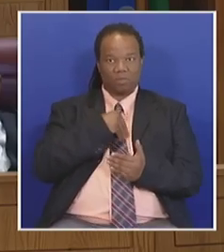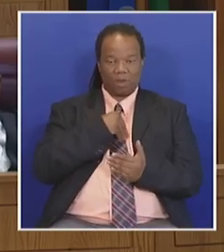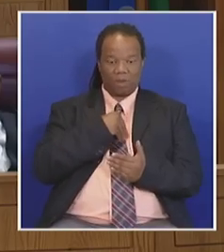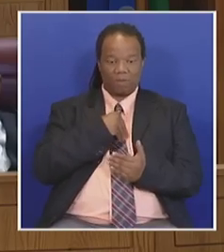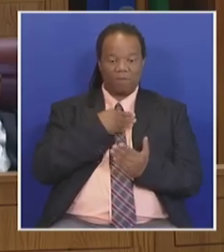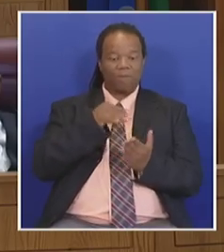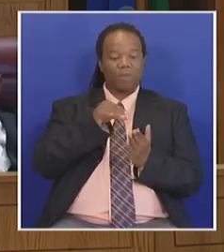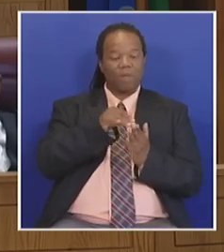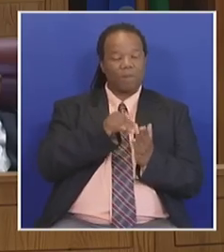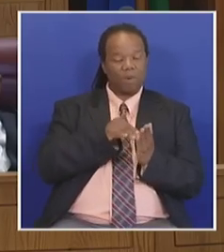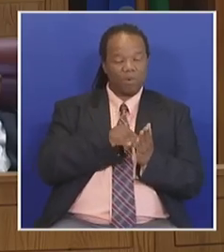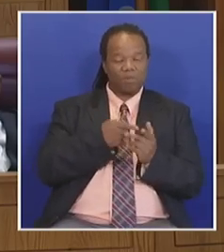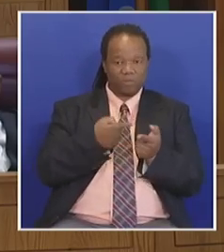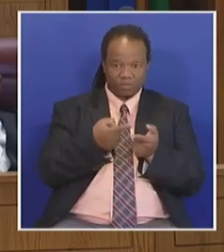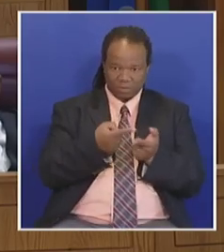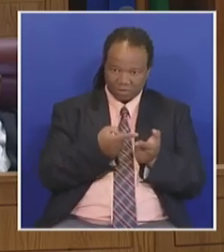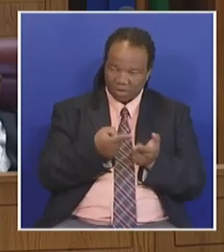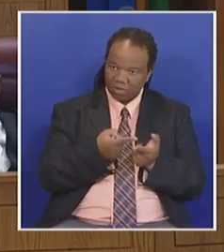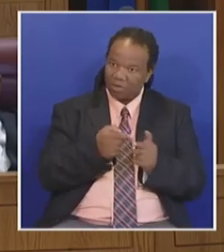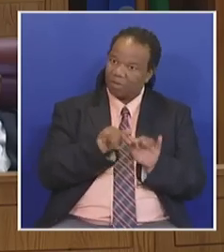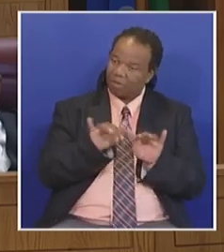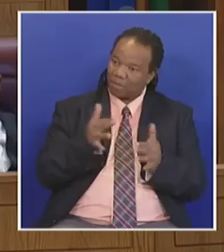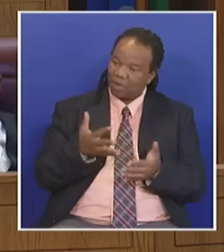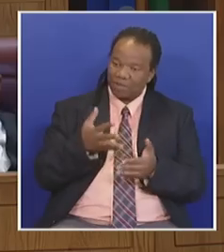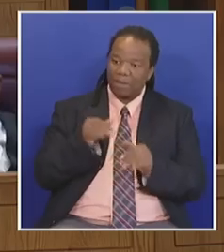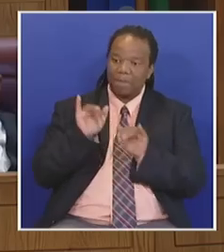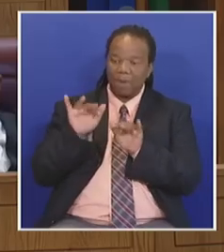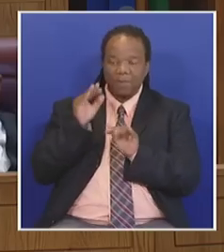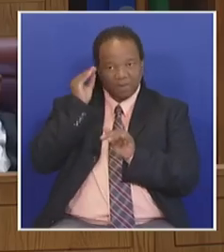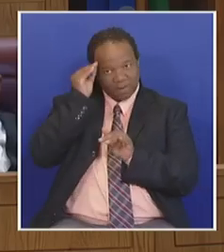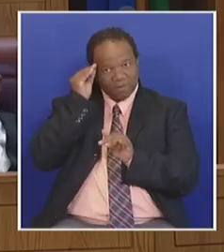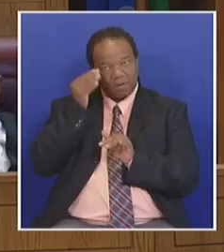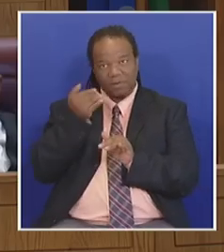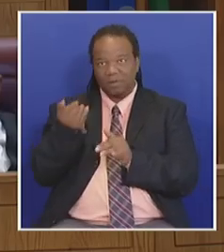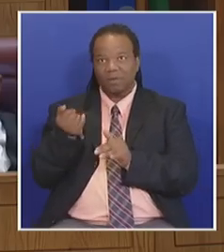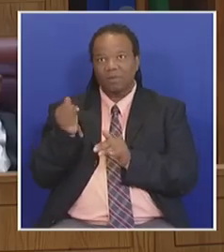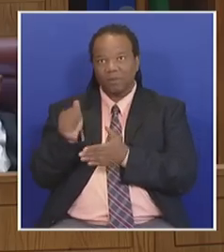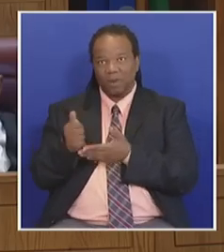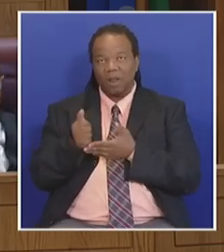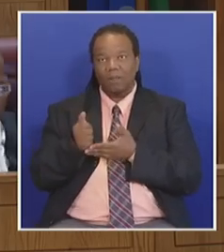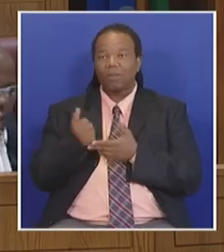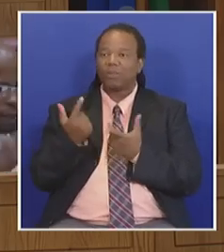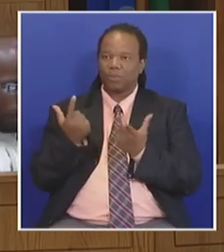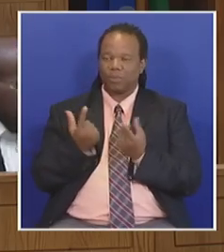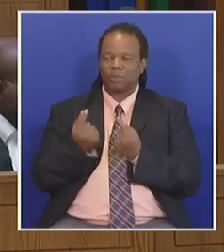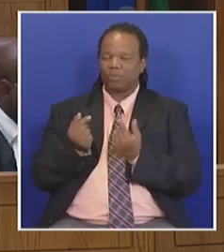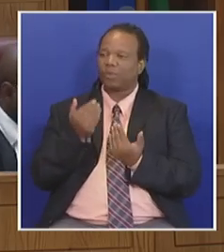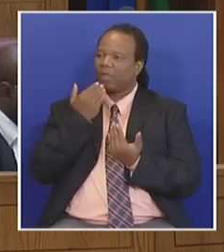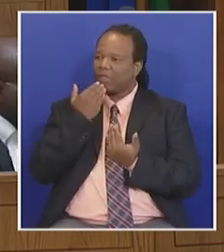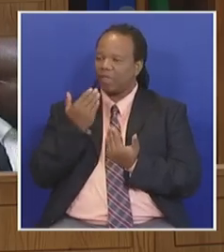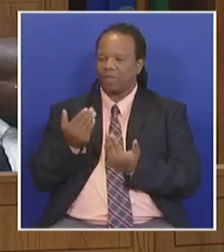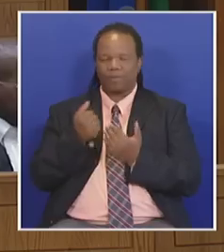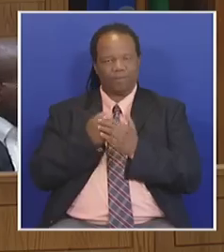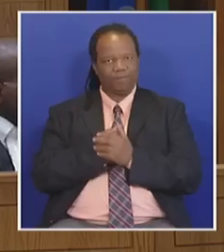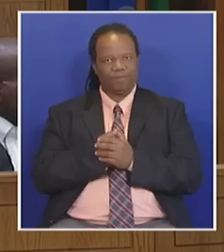discussion or a debate on public interest on an urgent basis to my office. I will do that. Thank you very much.